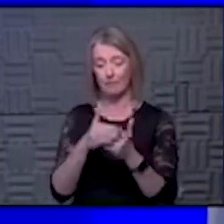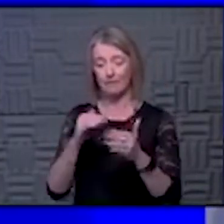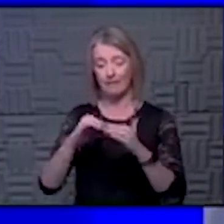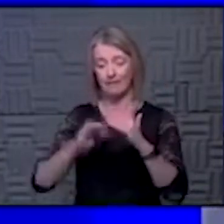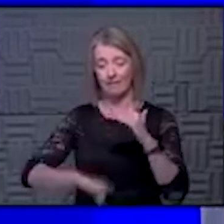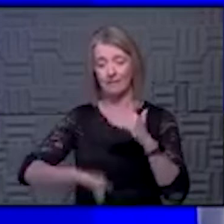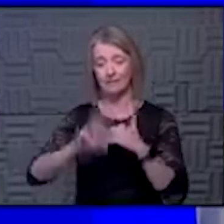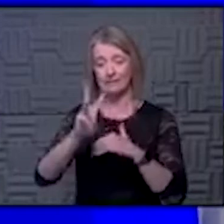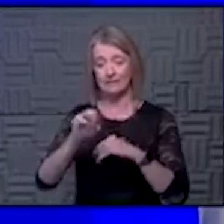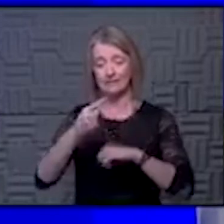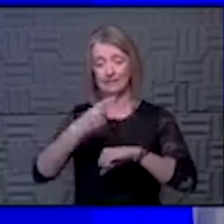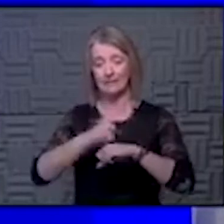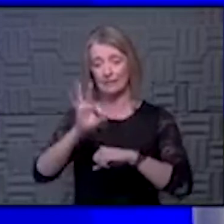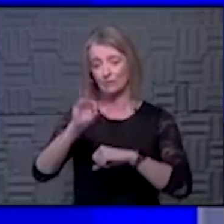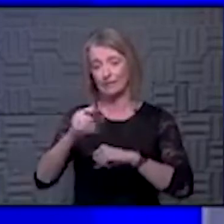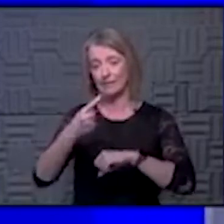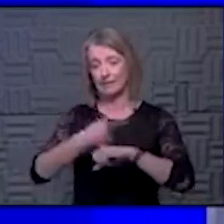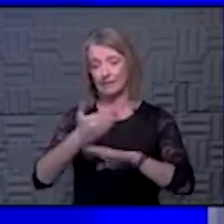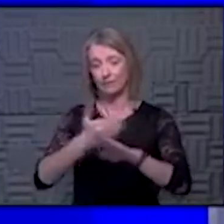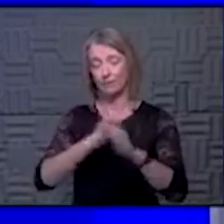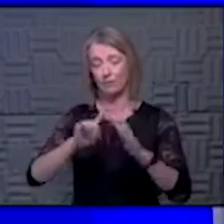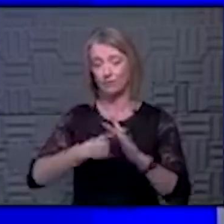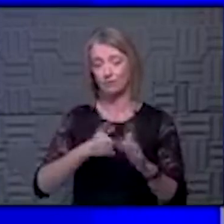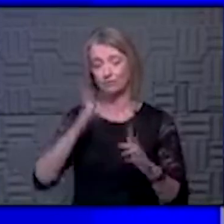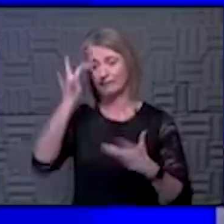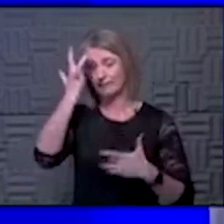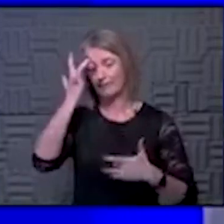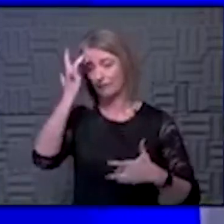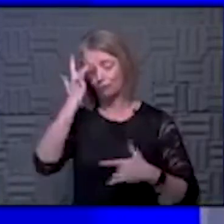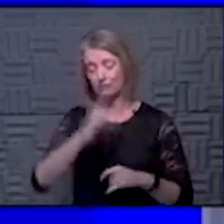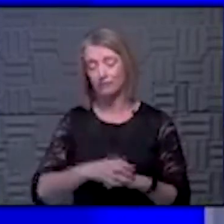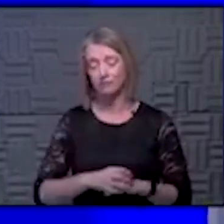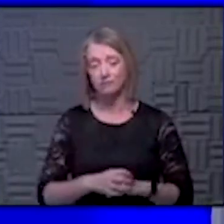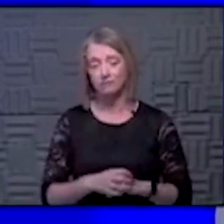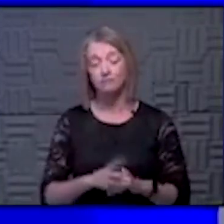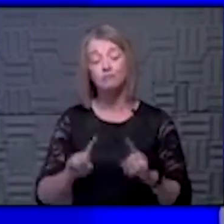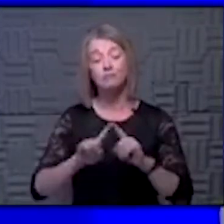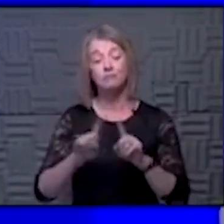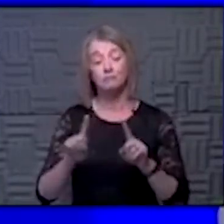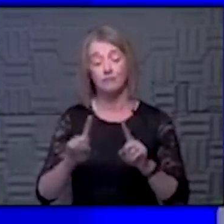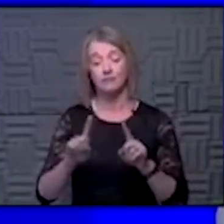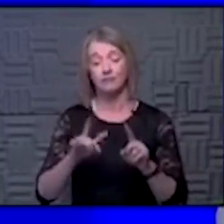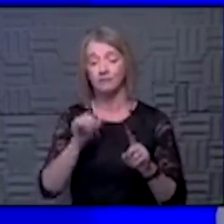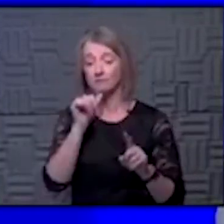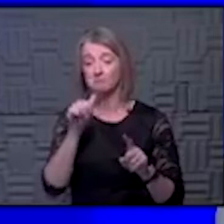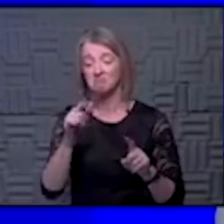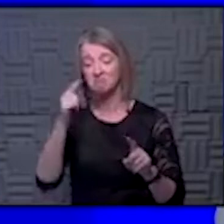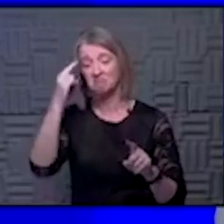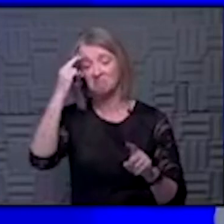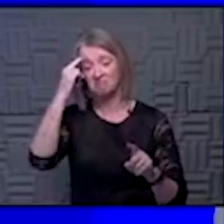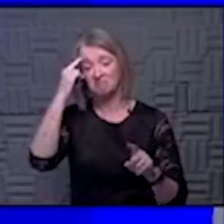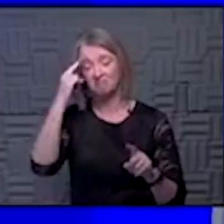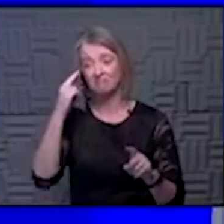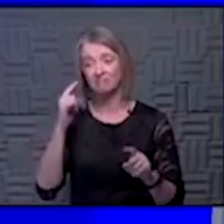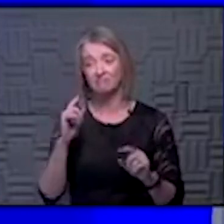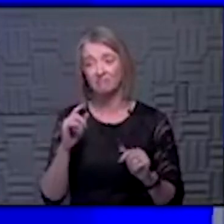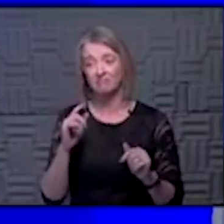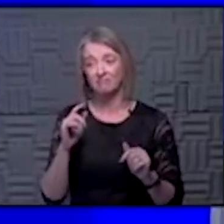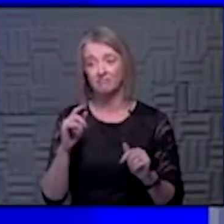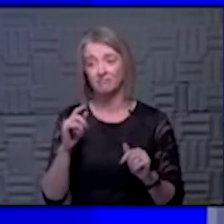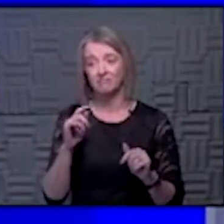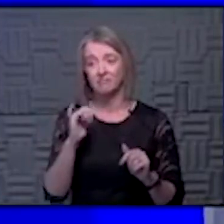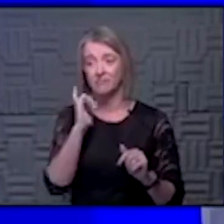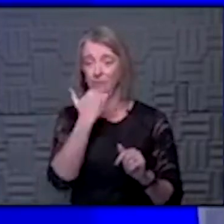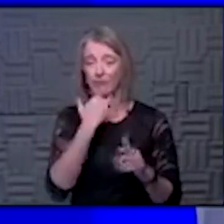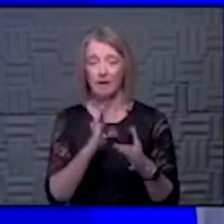than 60 days or 90 days from your initial infection. But I don't think, I still think that is the